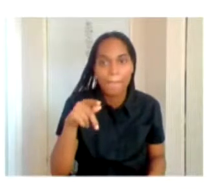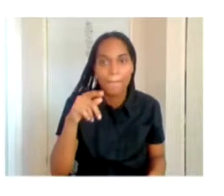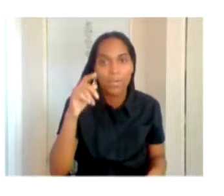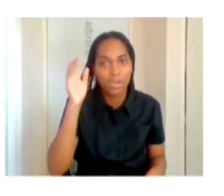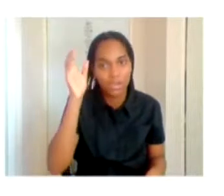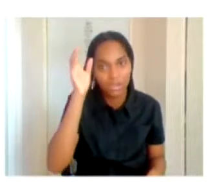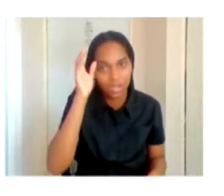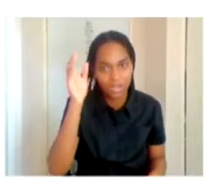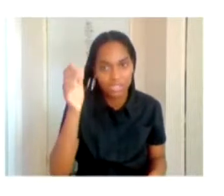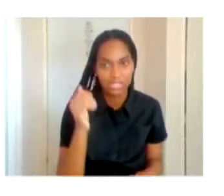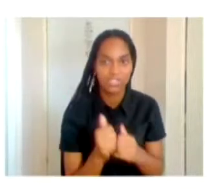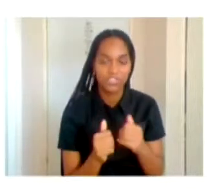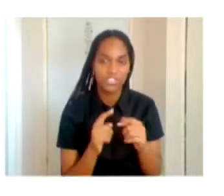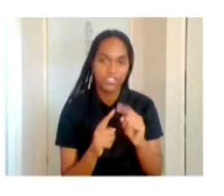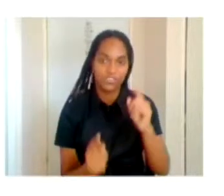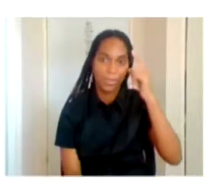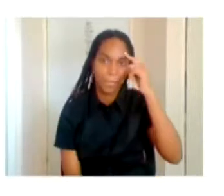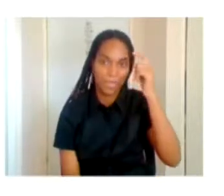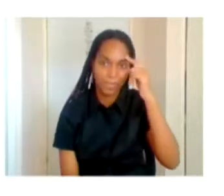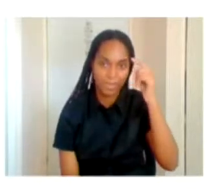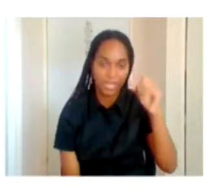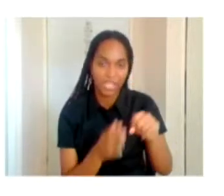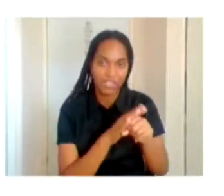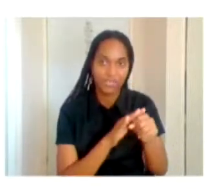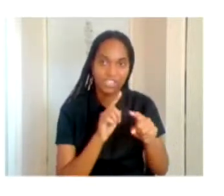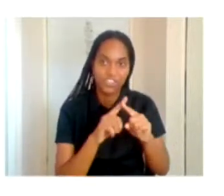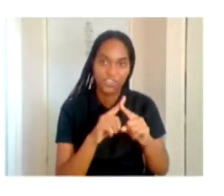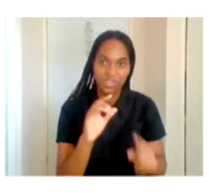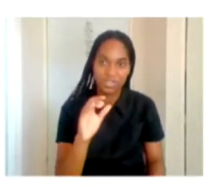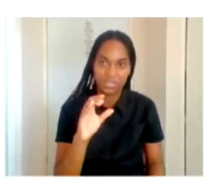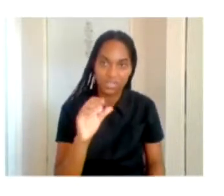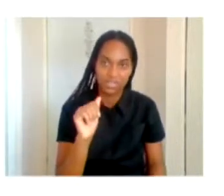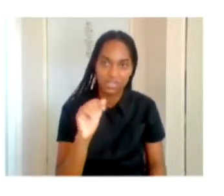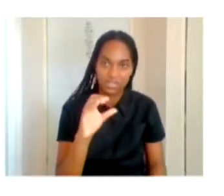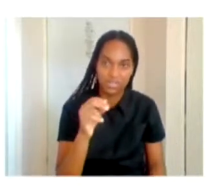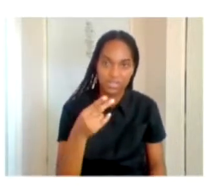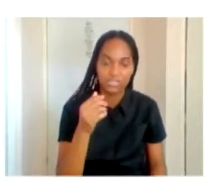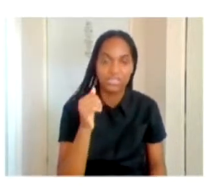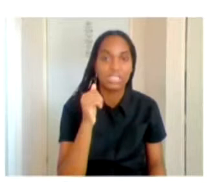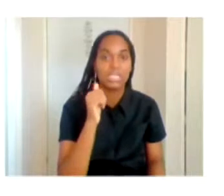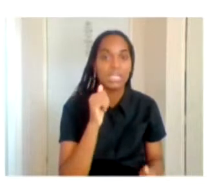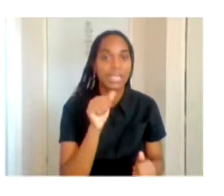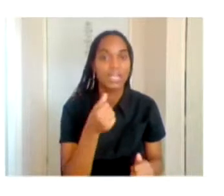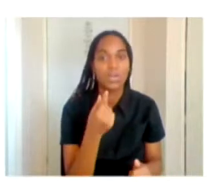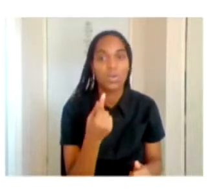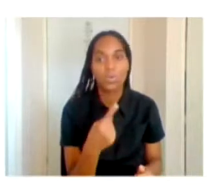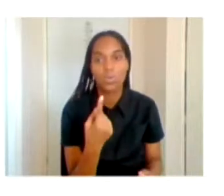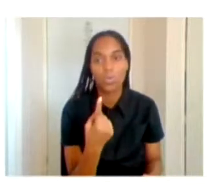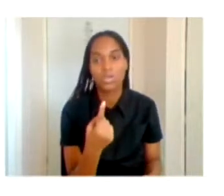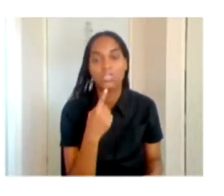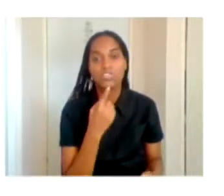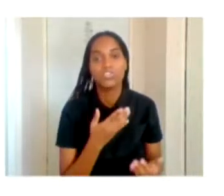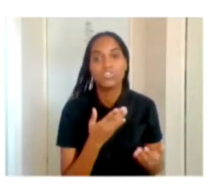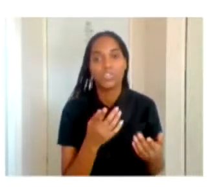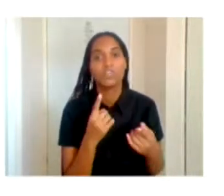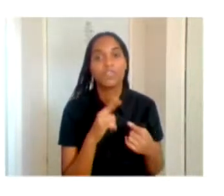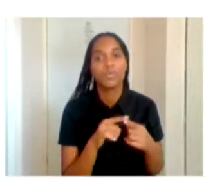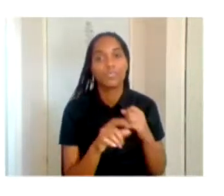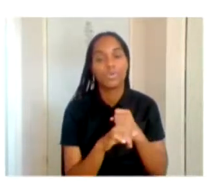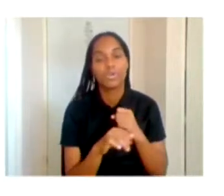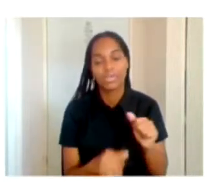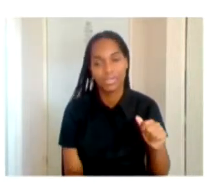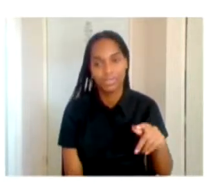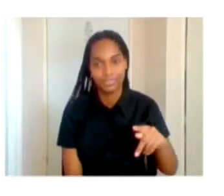memory areas, in different caches, and any given time, only one of them is served up to the broadcaster app. If the app knew the